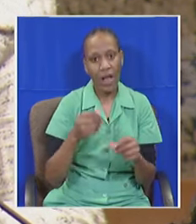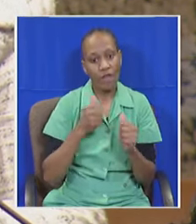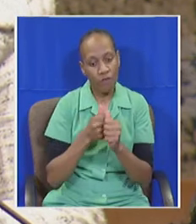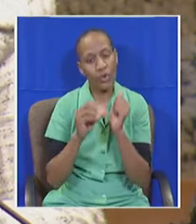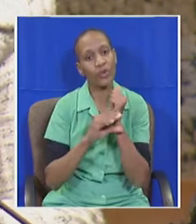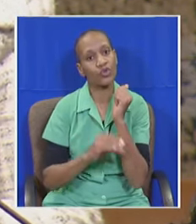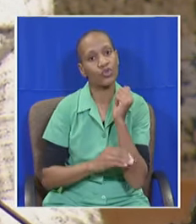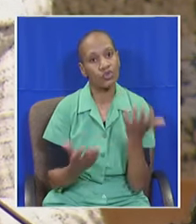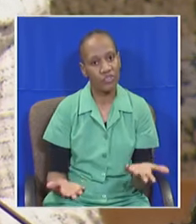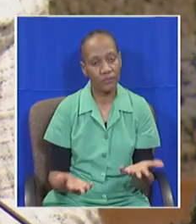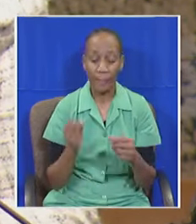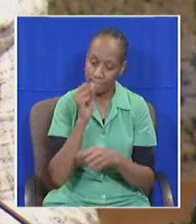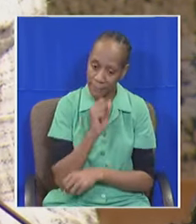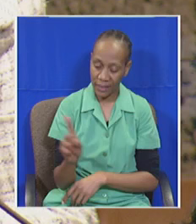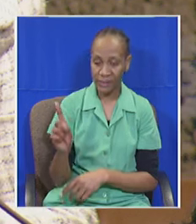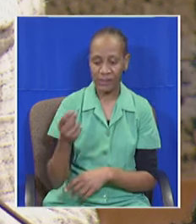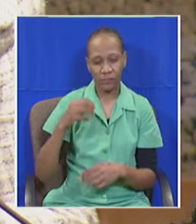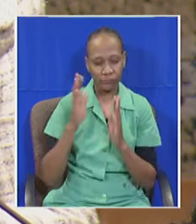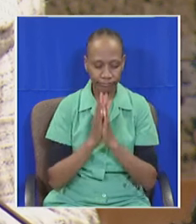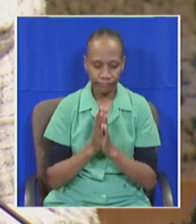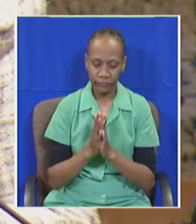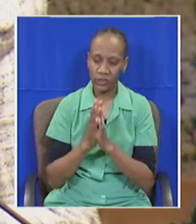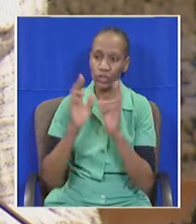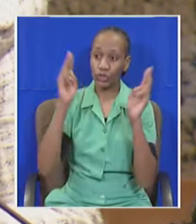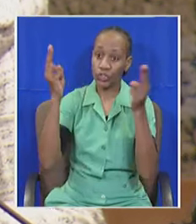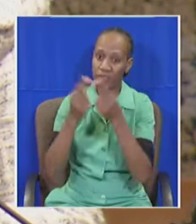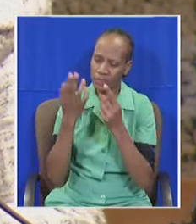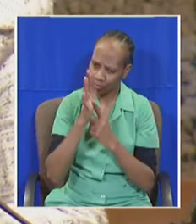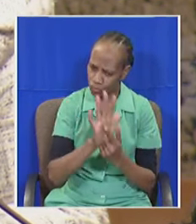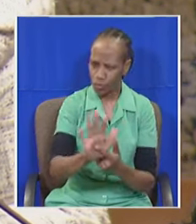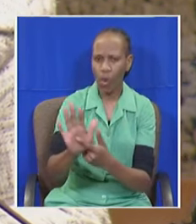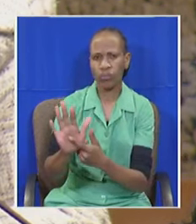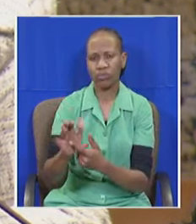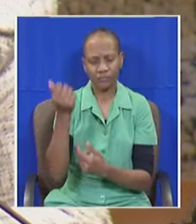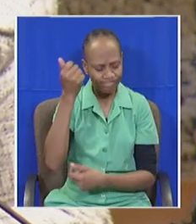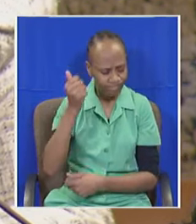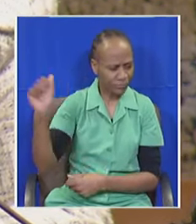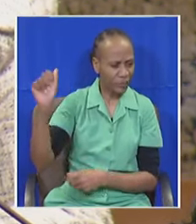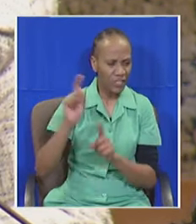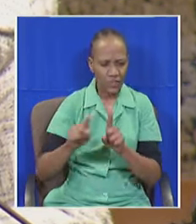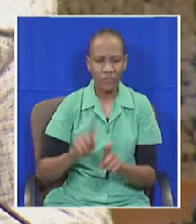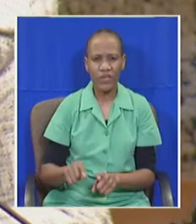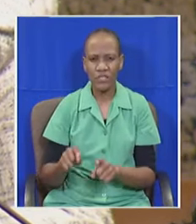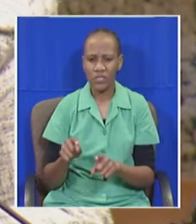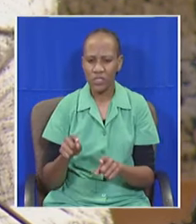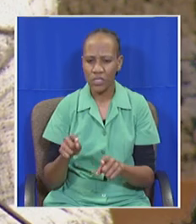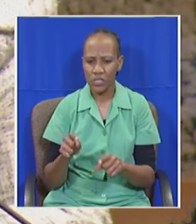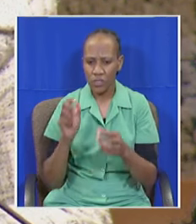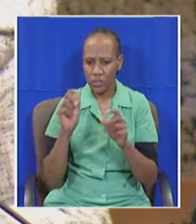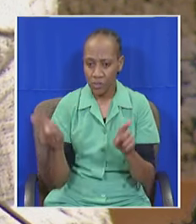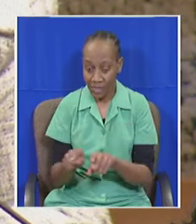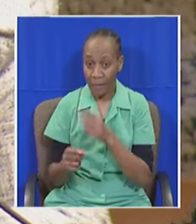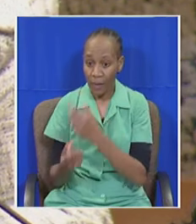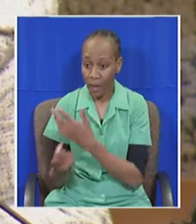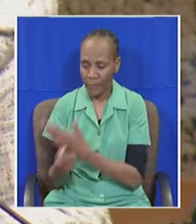education. However, we call upon the university to expose and reject incidents of this nature and